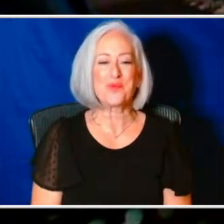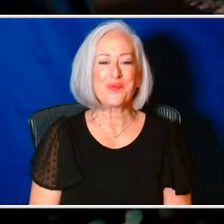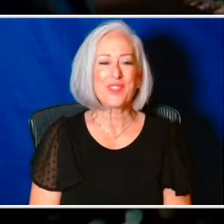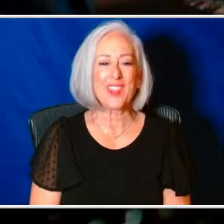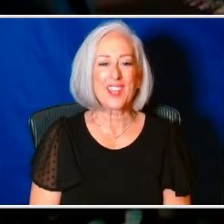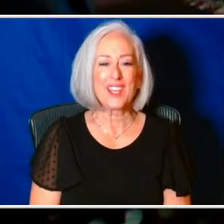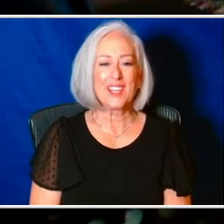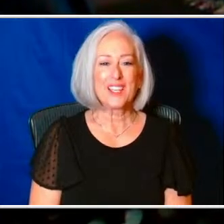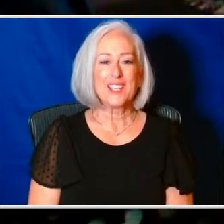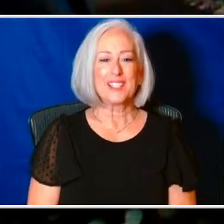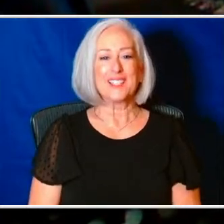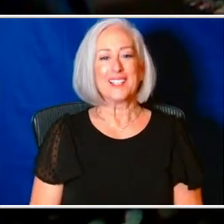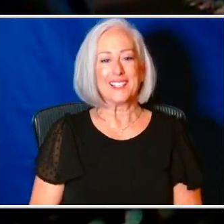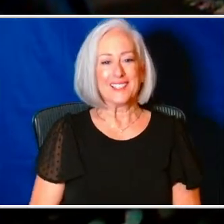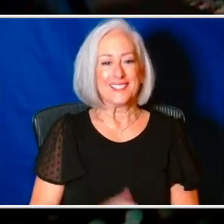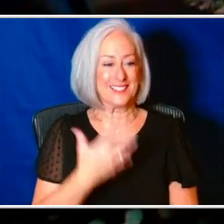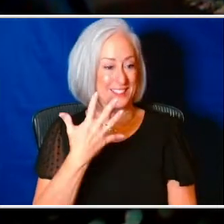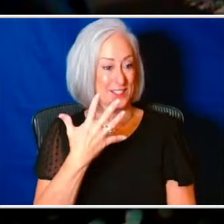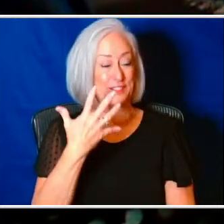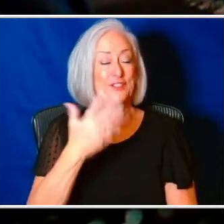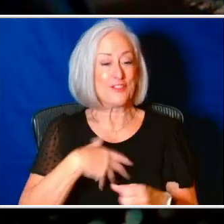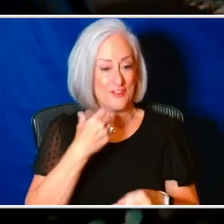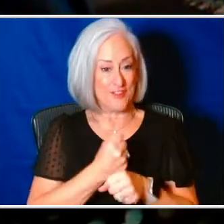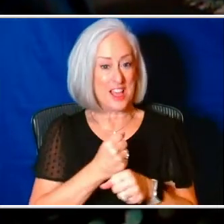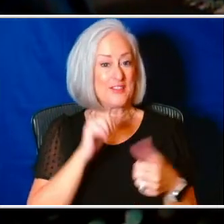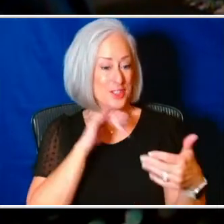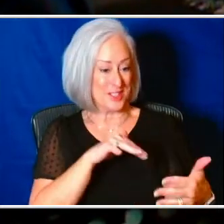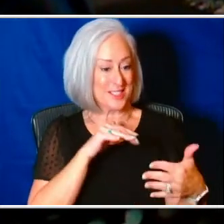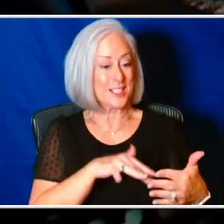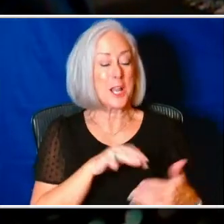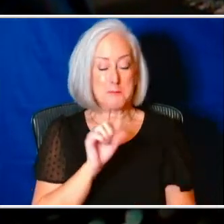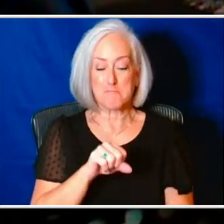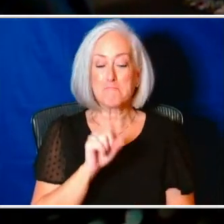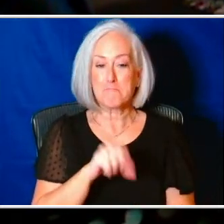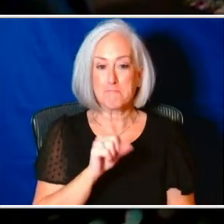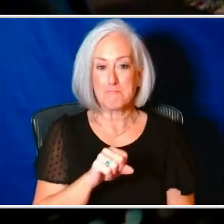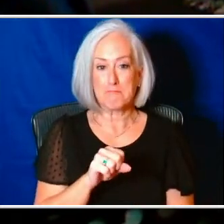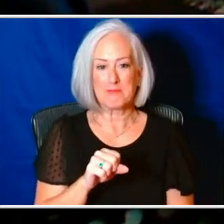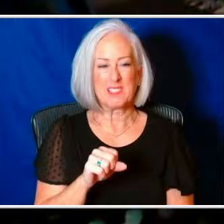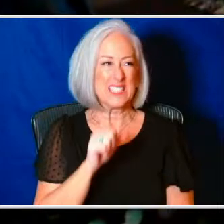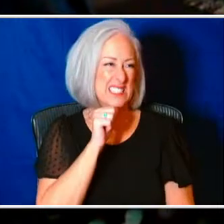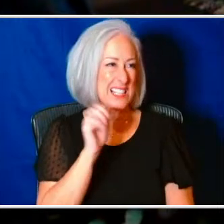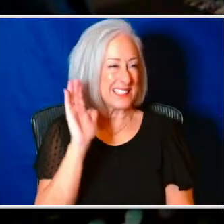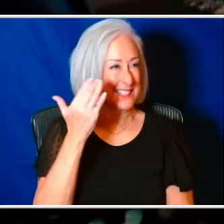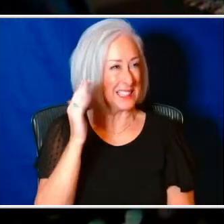So it's a 5-year study, which doesn't